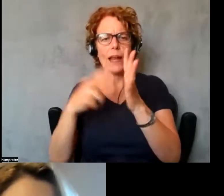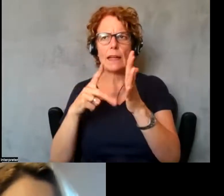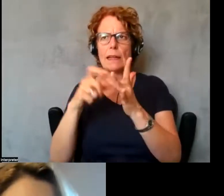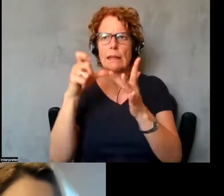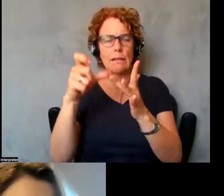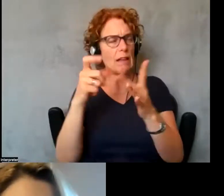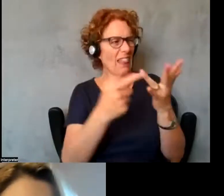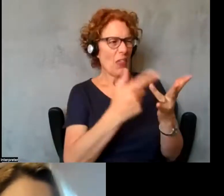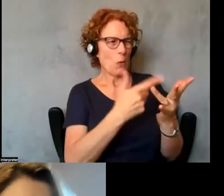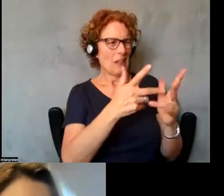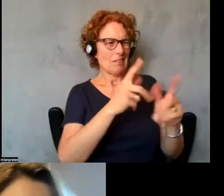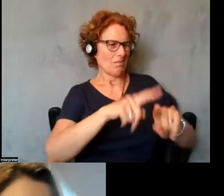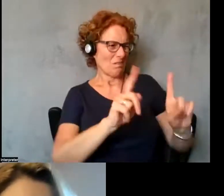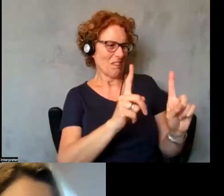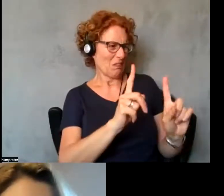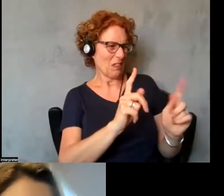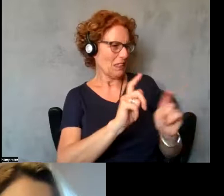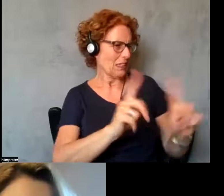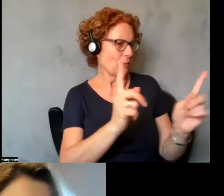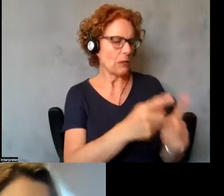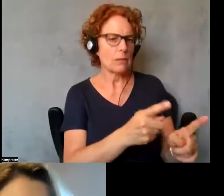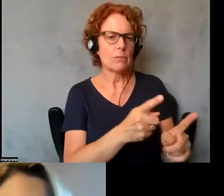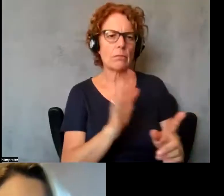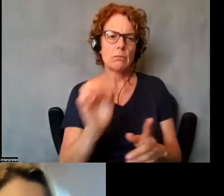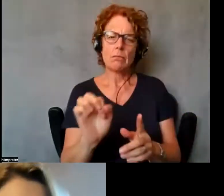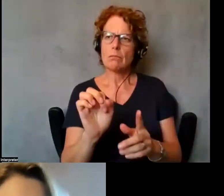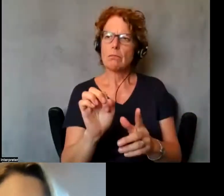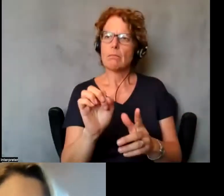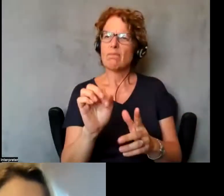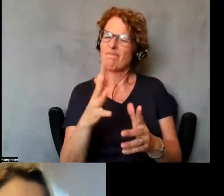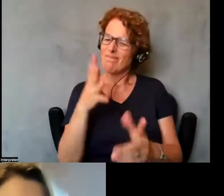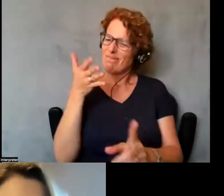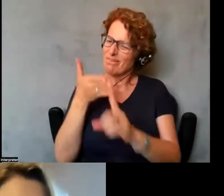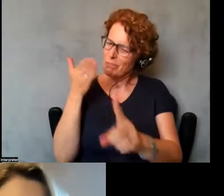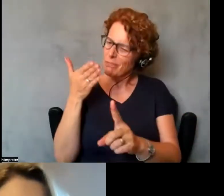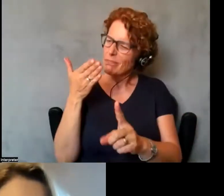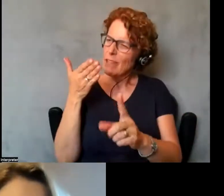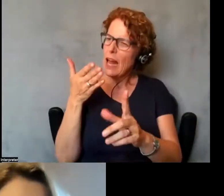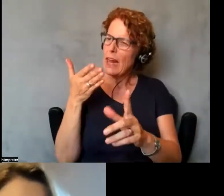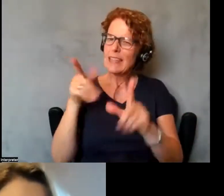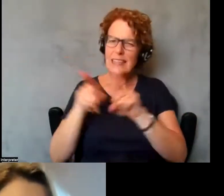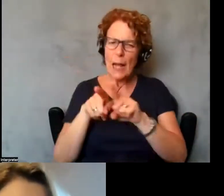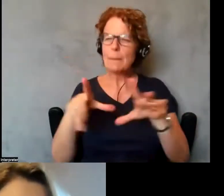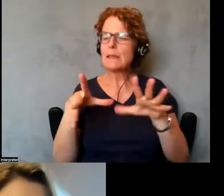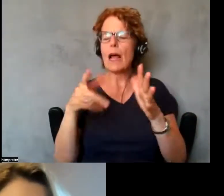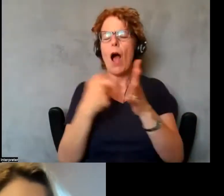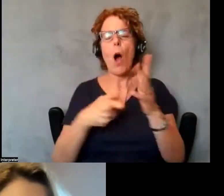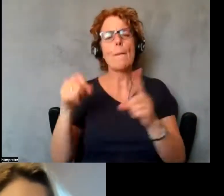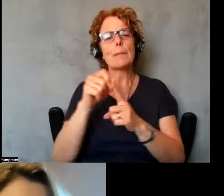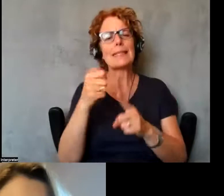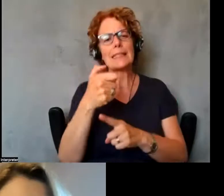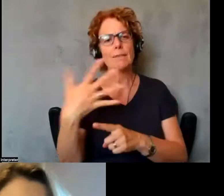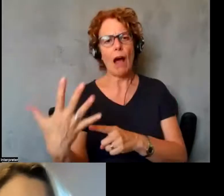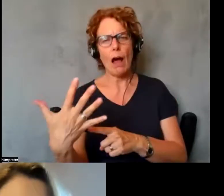significance, but his features were absolutely characteristic of RP65 disease. And so all the specialists got together